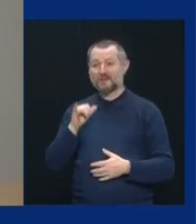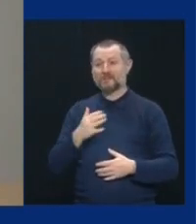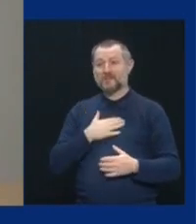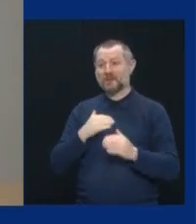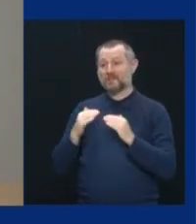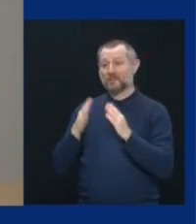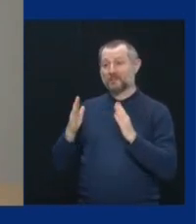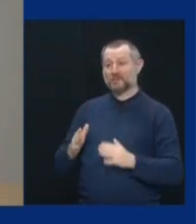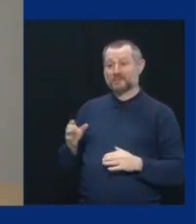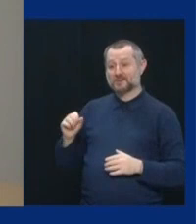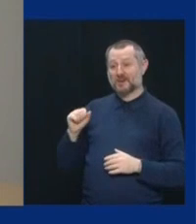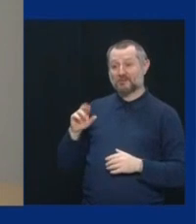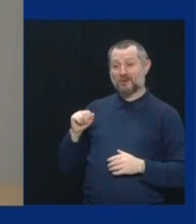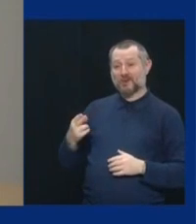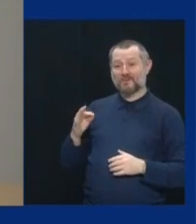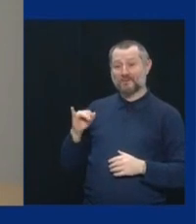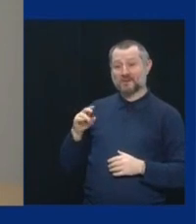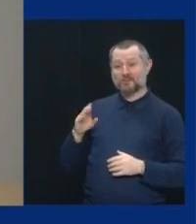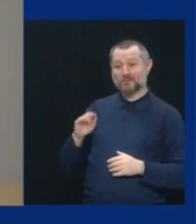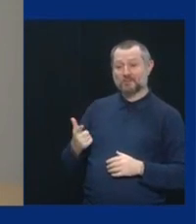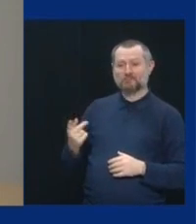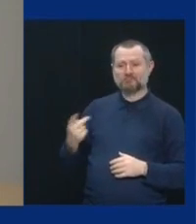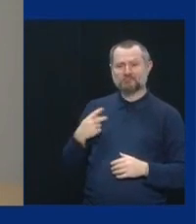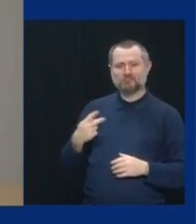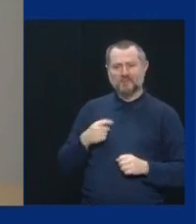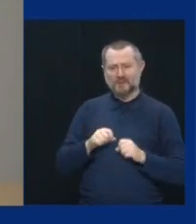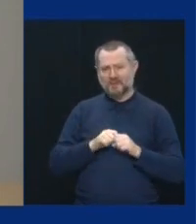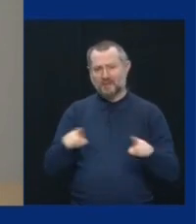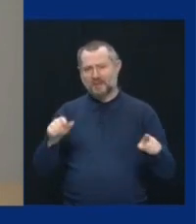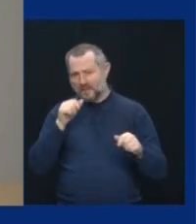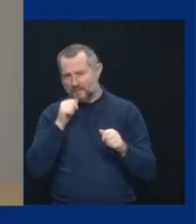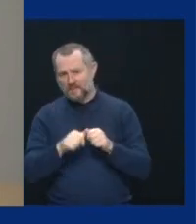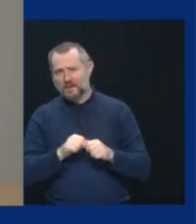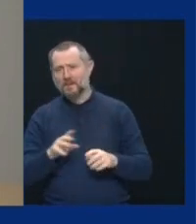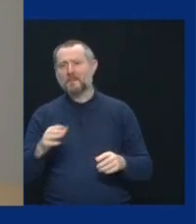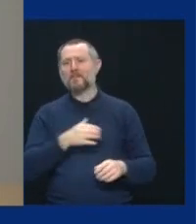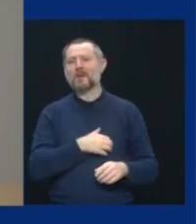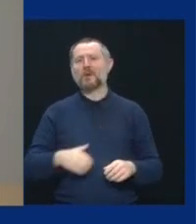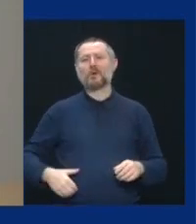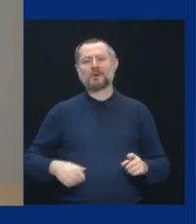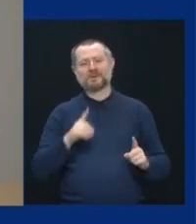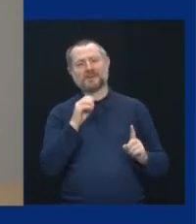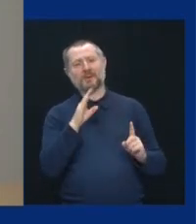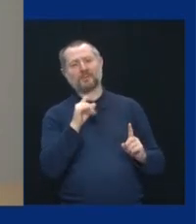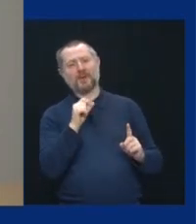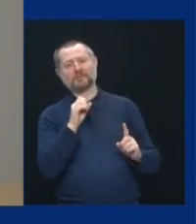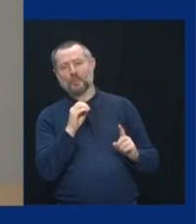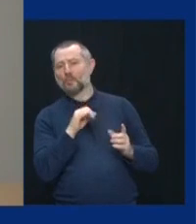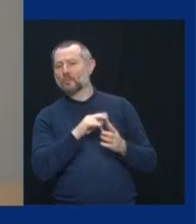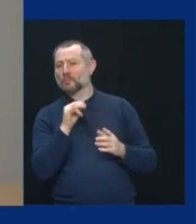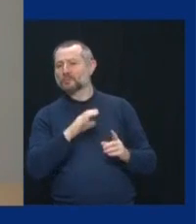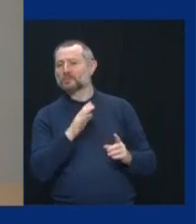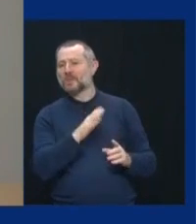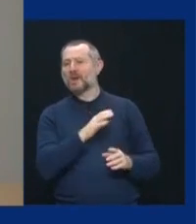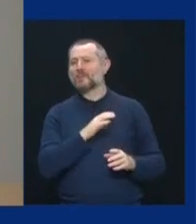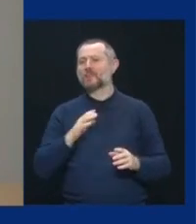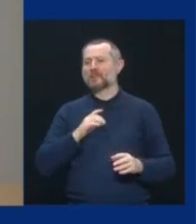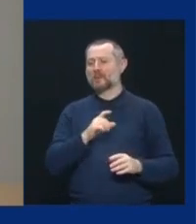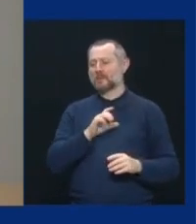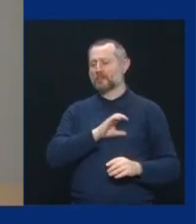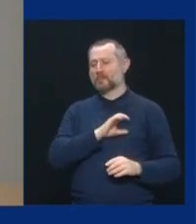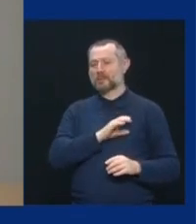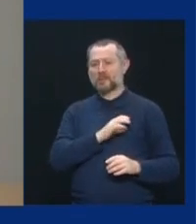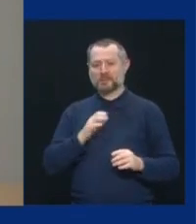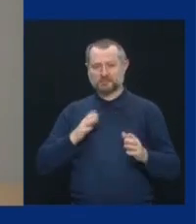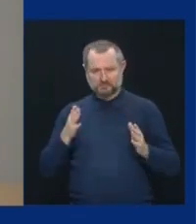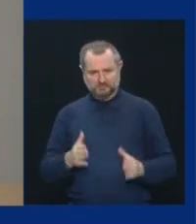City Transit Interim President, and I sent a letter to Mayor de Blasio and Police Commissioner Shea requesting that an additional